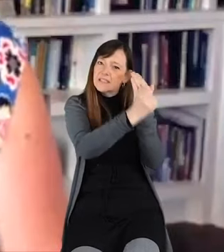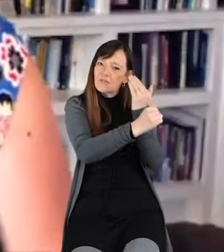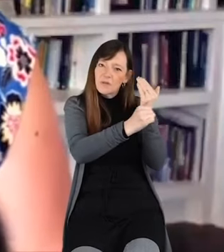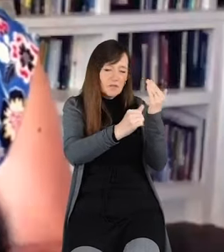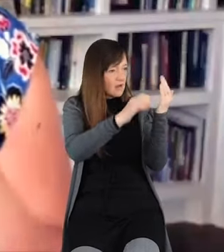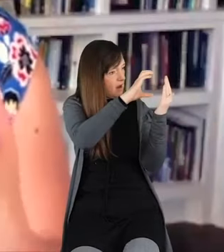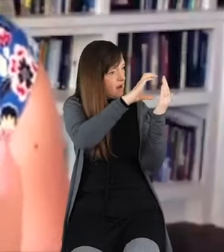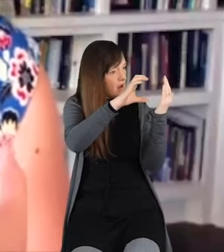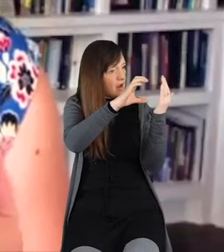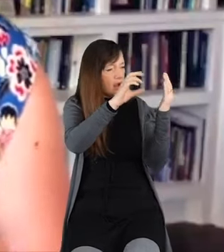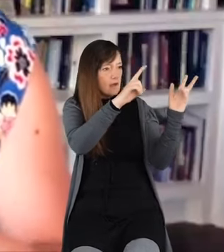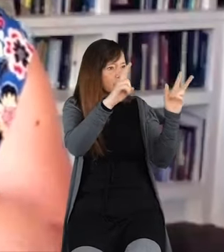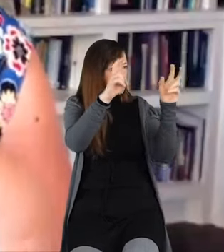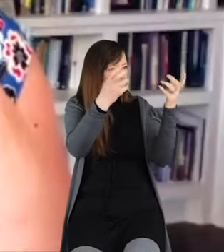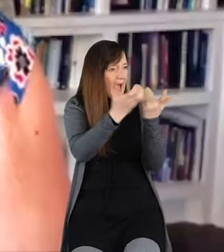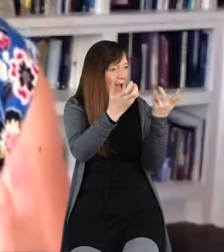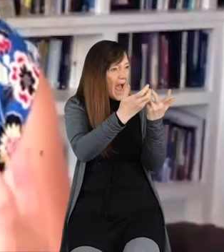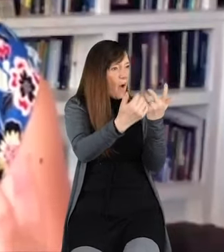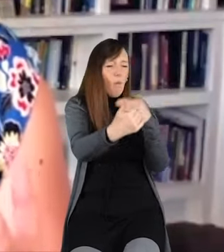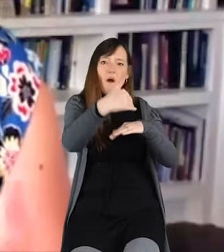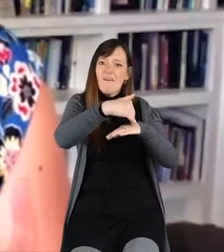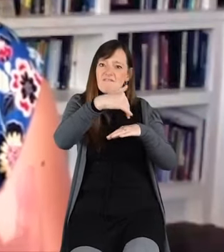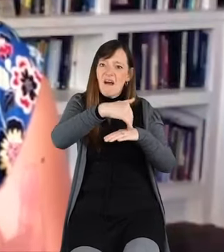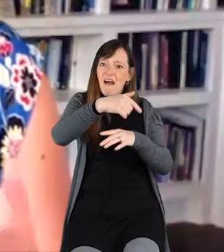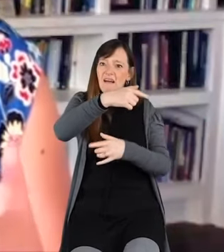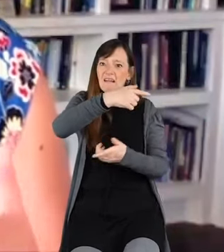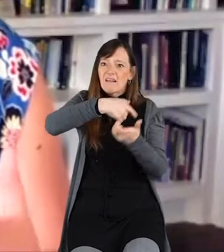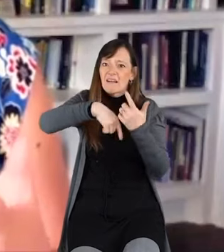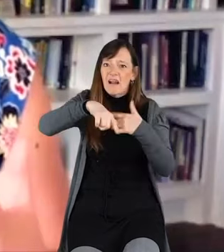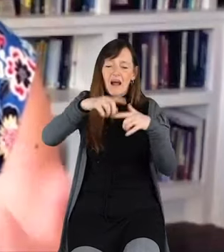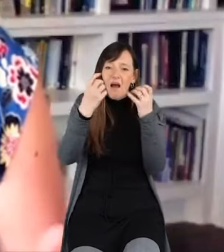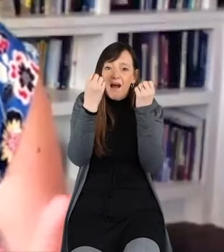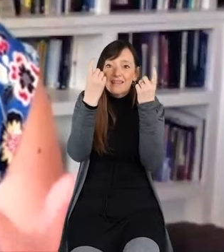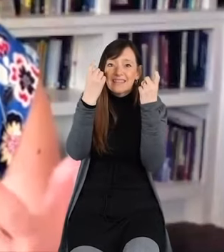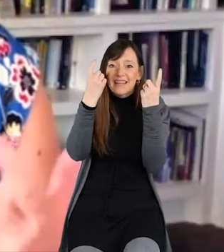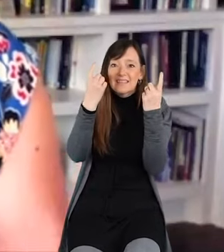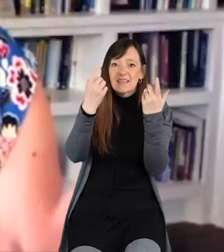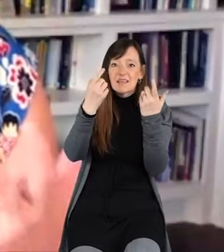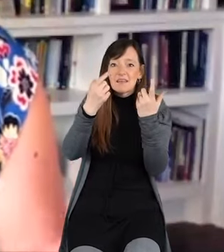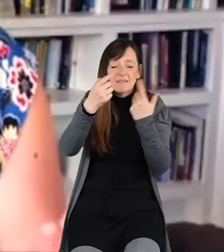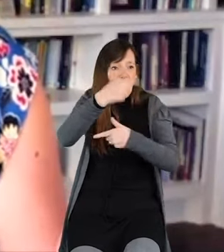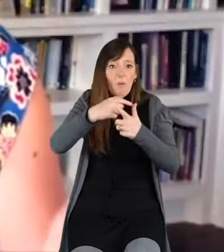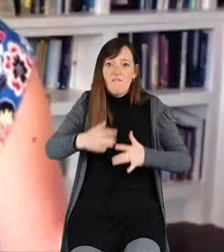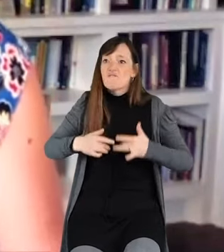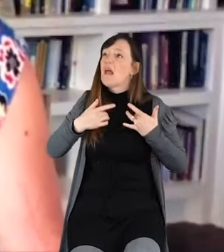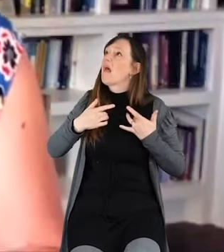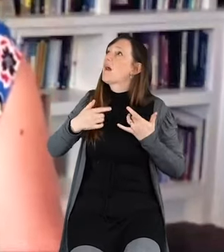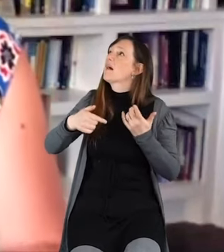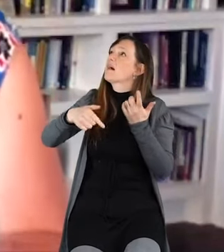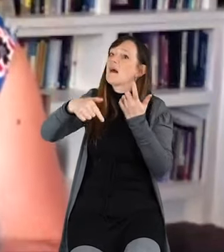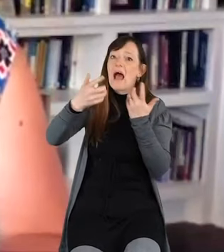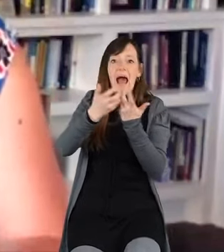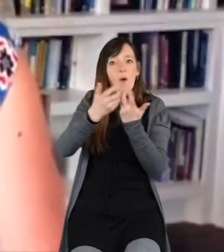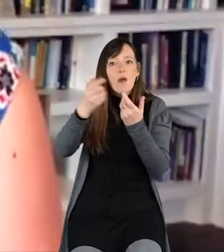difference in the way we think about, feel about, and the way I hope that we can trust God and experience